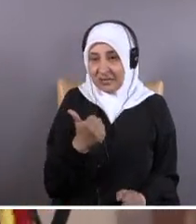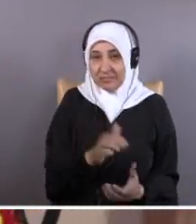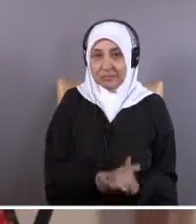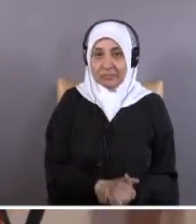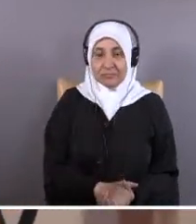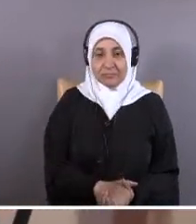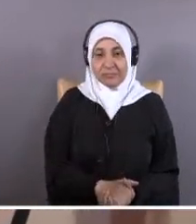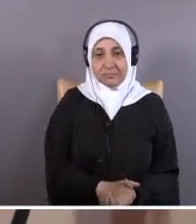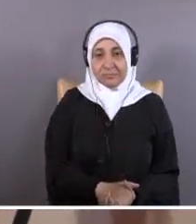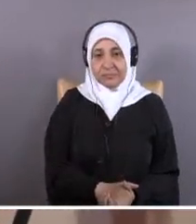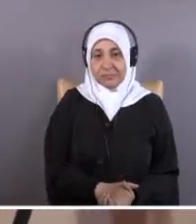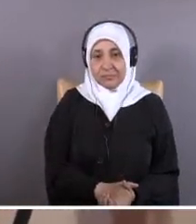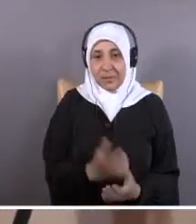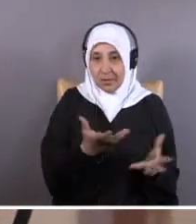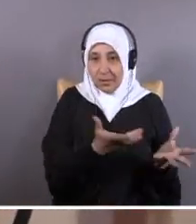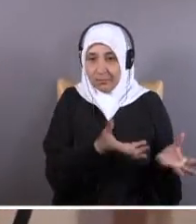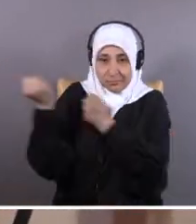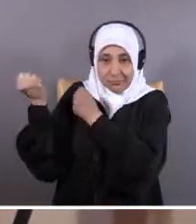stolen from my family,